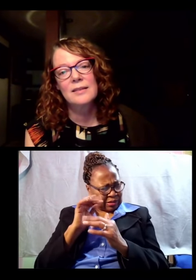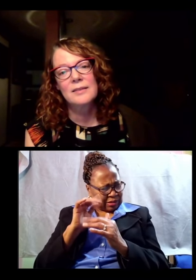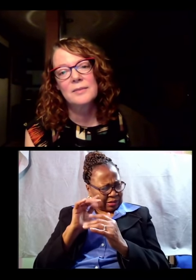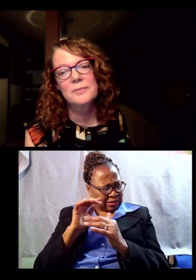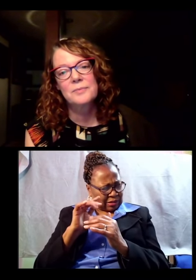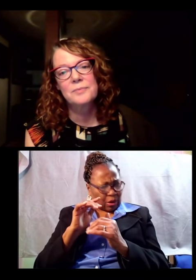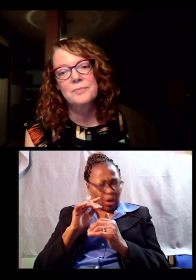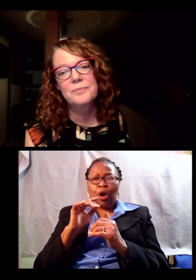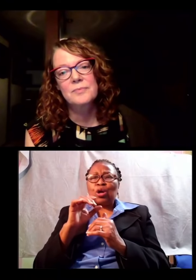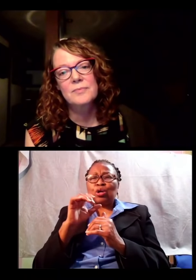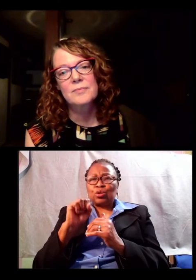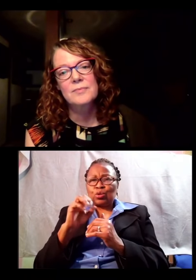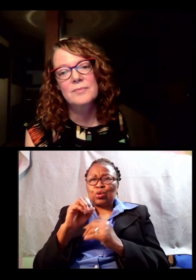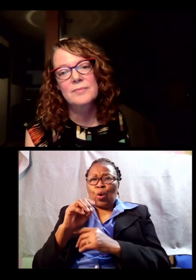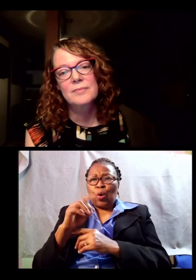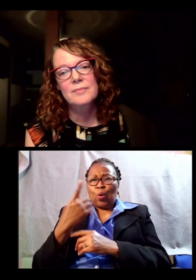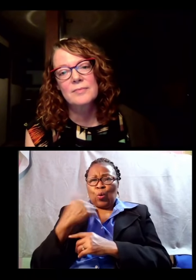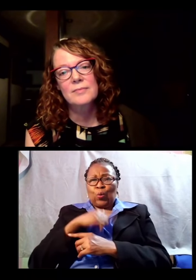are all